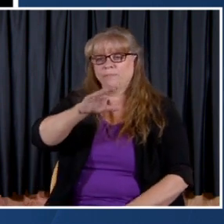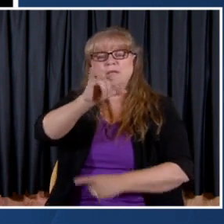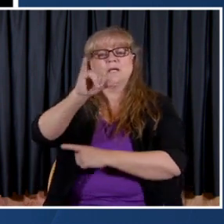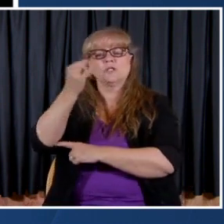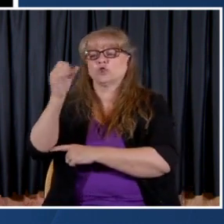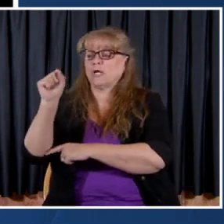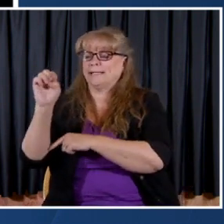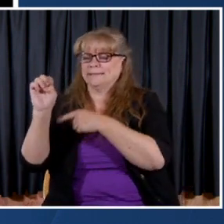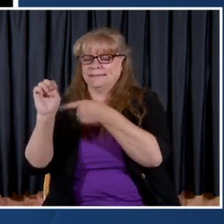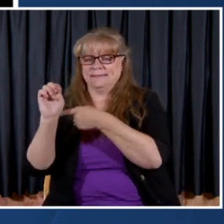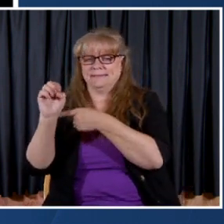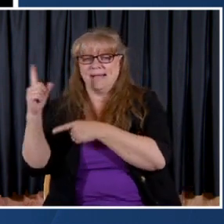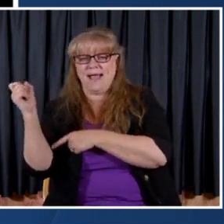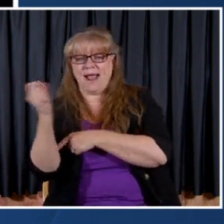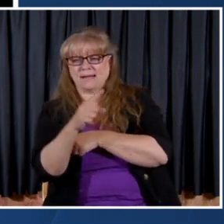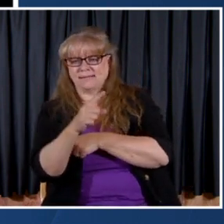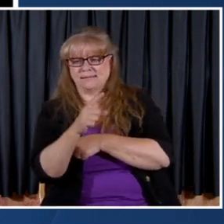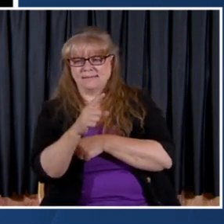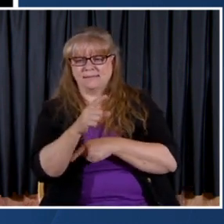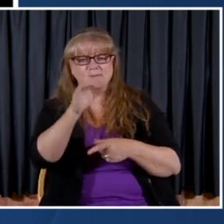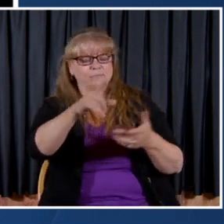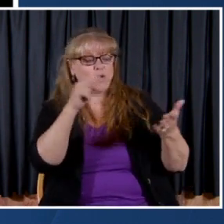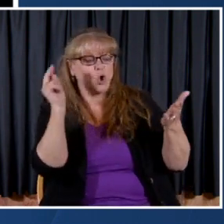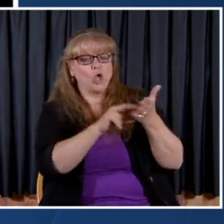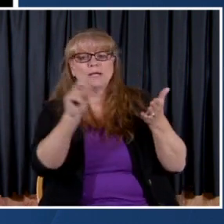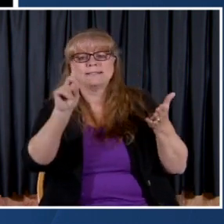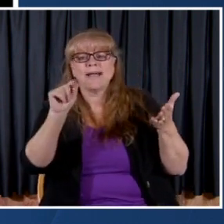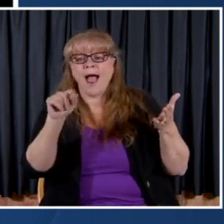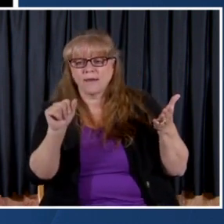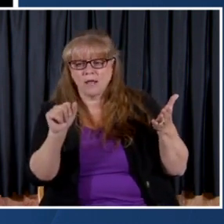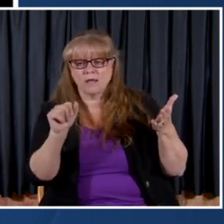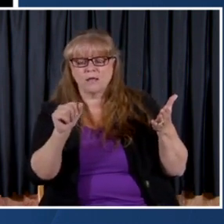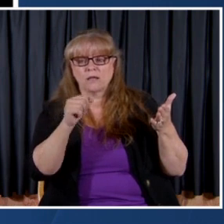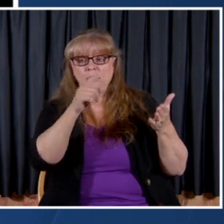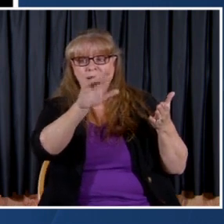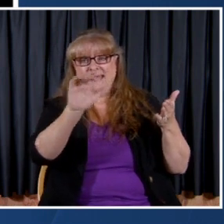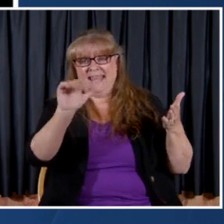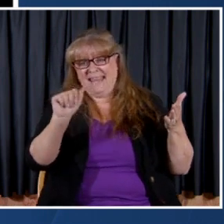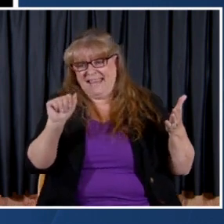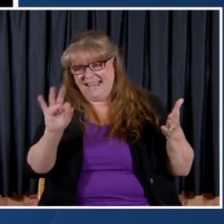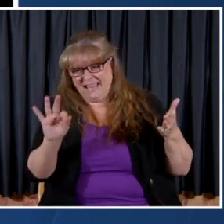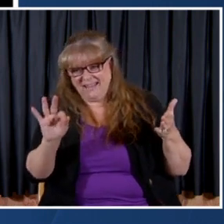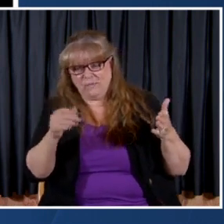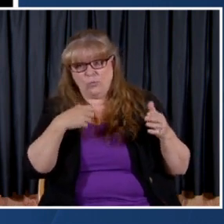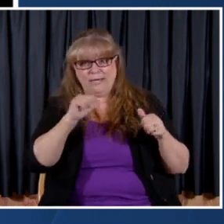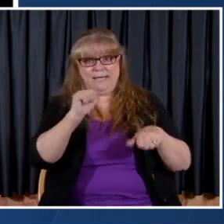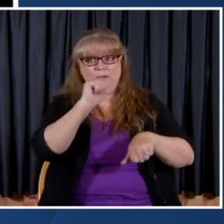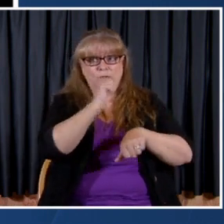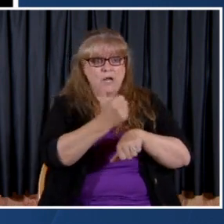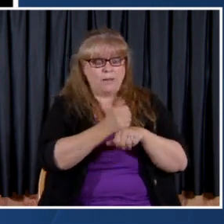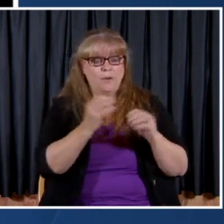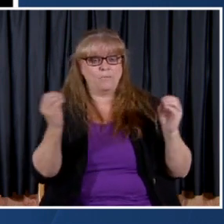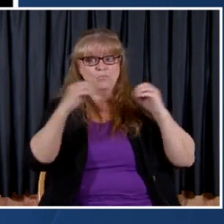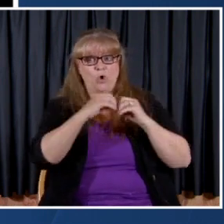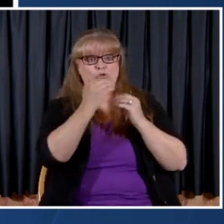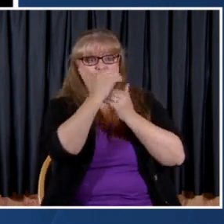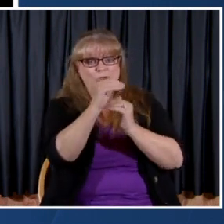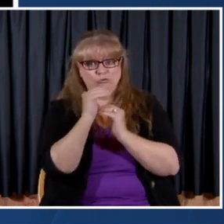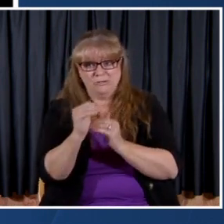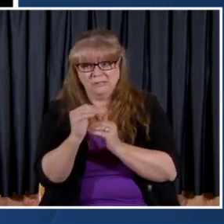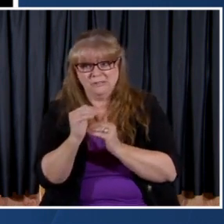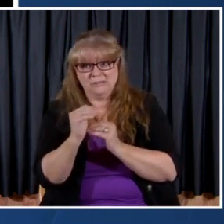if Colorado needs to go back and put some of these restrictions back in place. I'm wondering what those thresholds are that you're looking for in terms of what might prompt